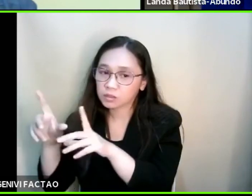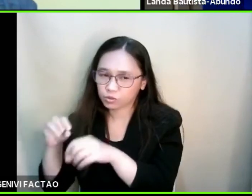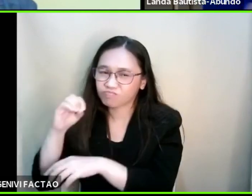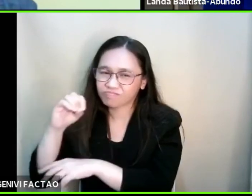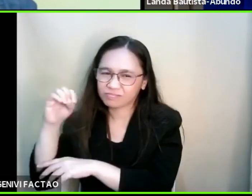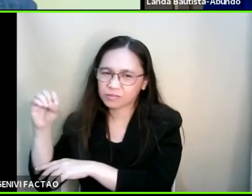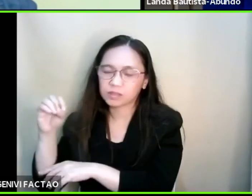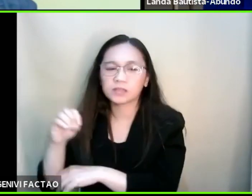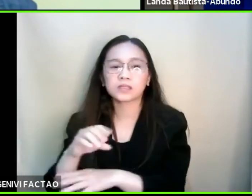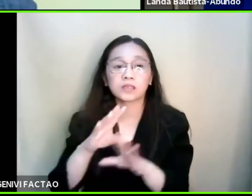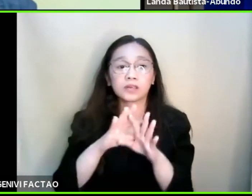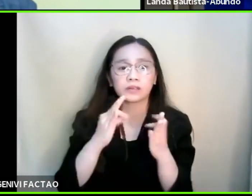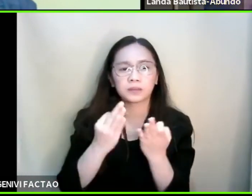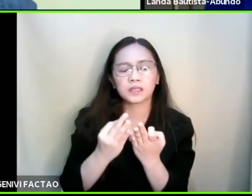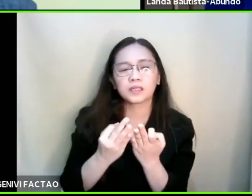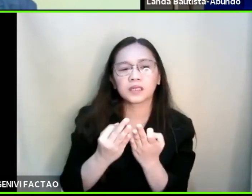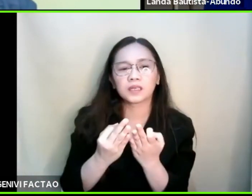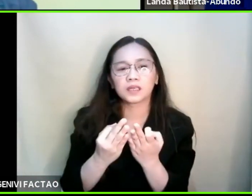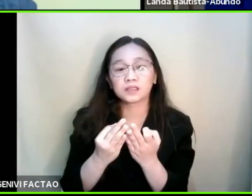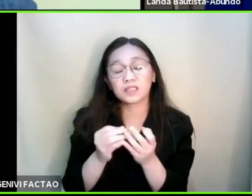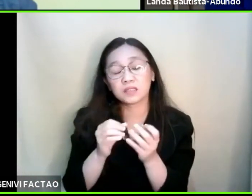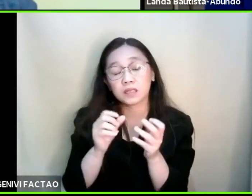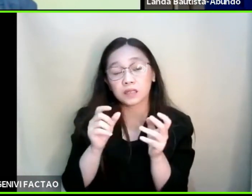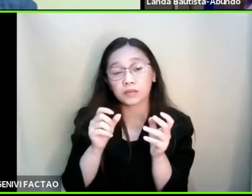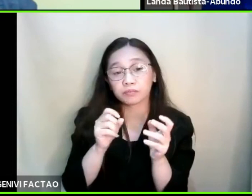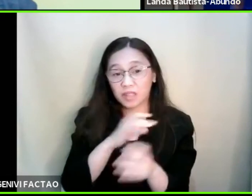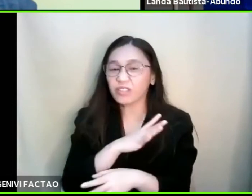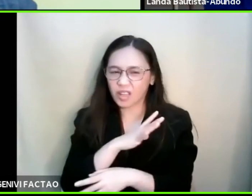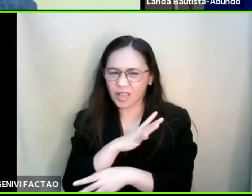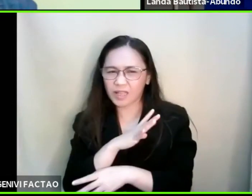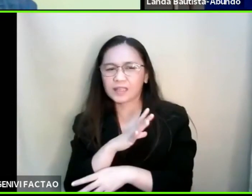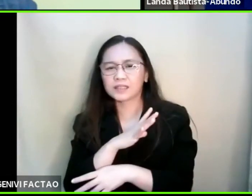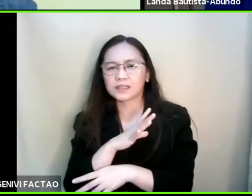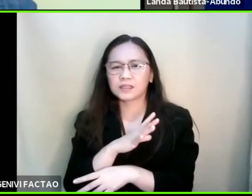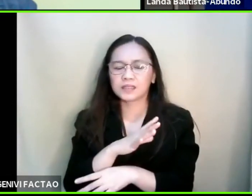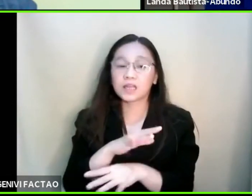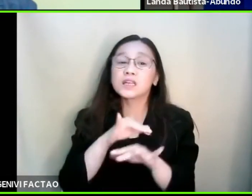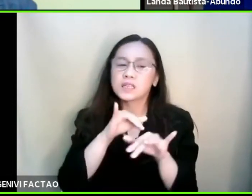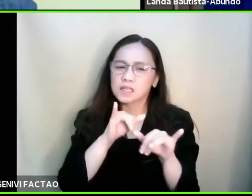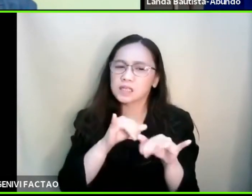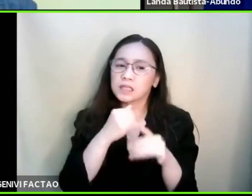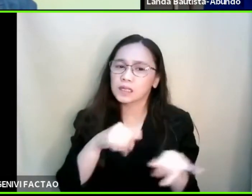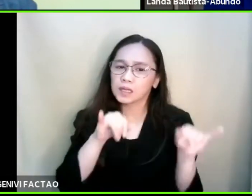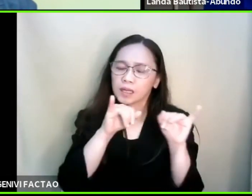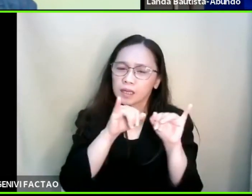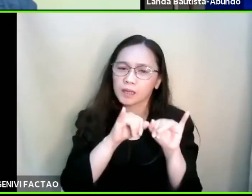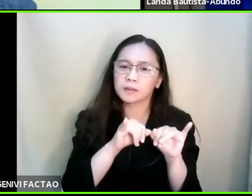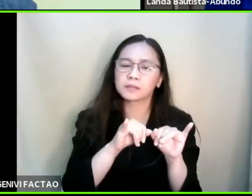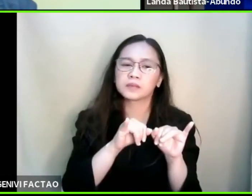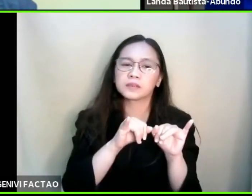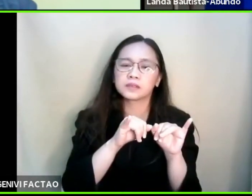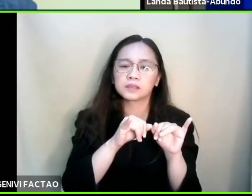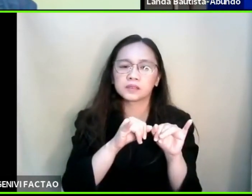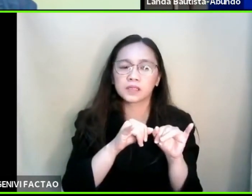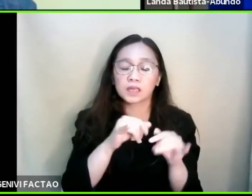Now, for families naman who's okay to do it, who are okay to do it, it's also still important to highlight that that's something